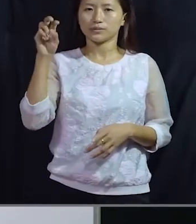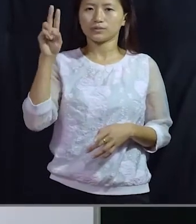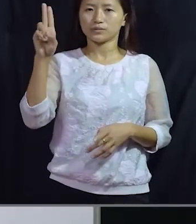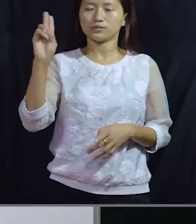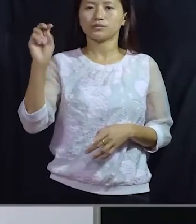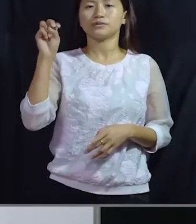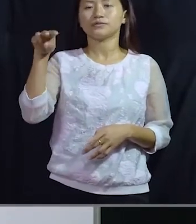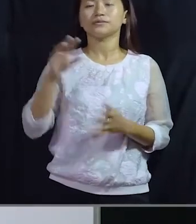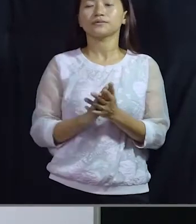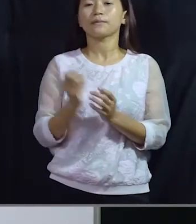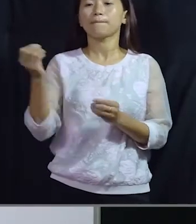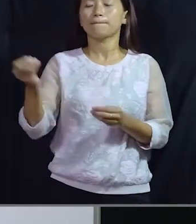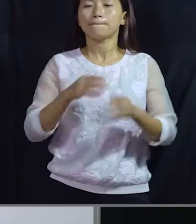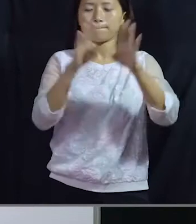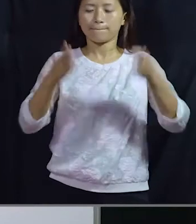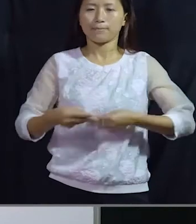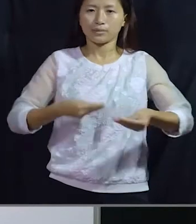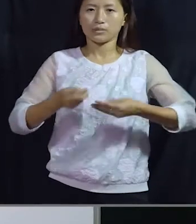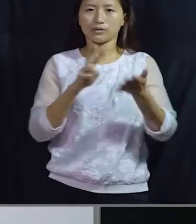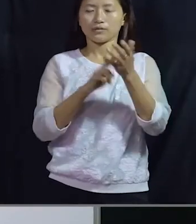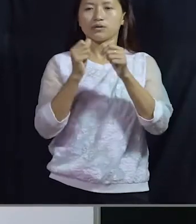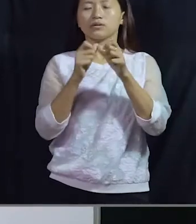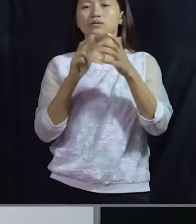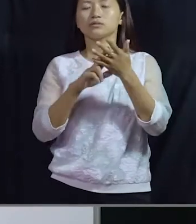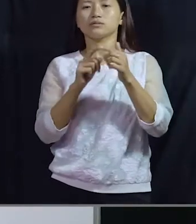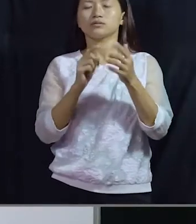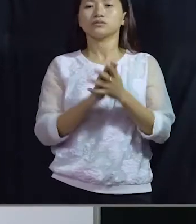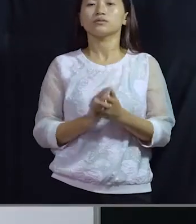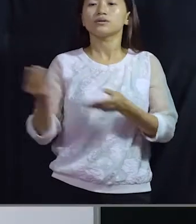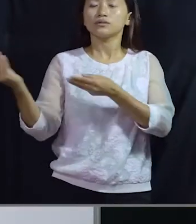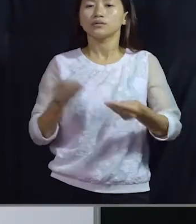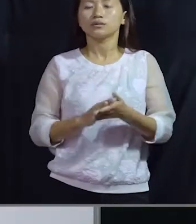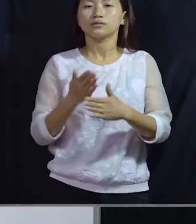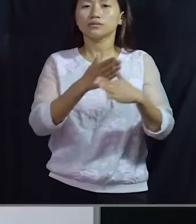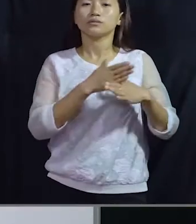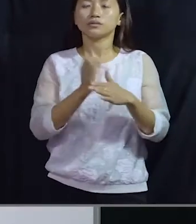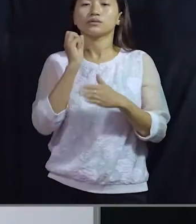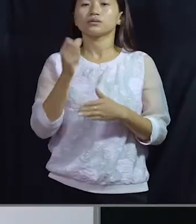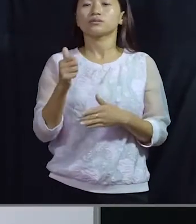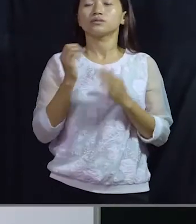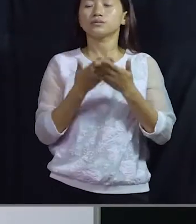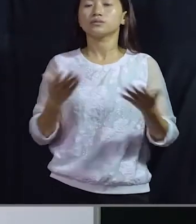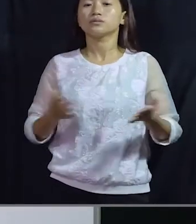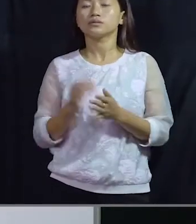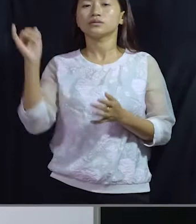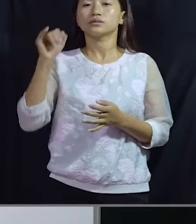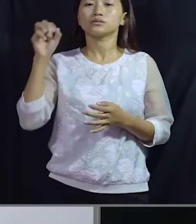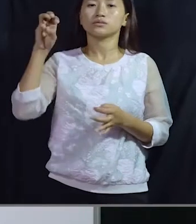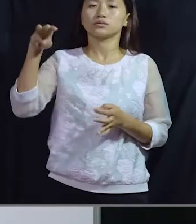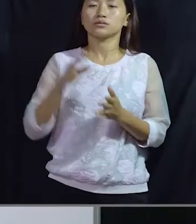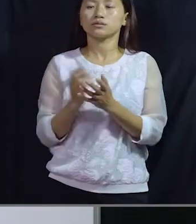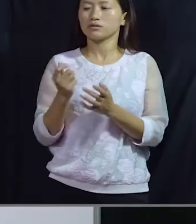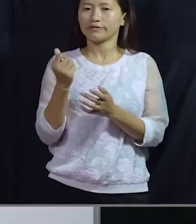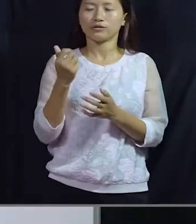to market value. C brought in as his share of goodwill rupees 6,000 in